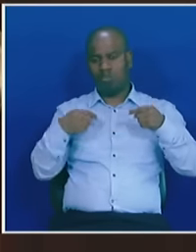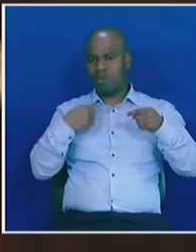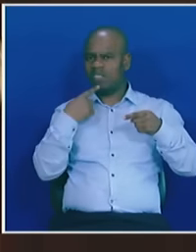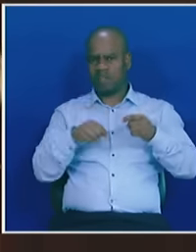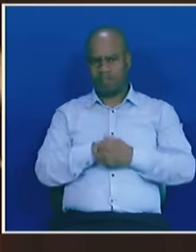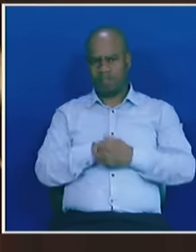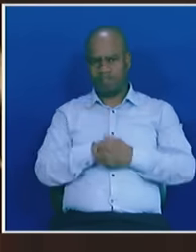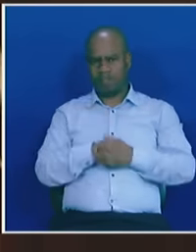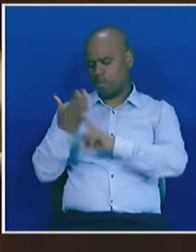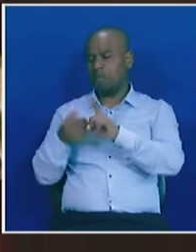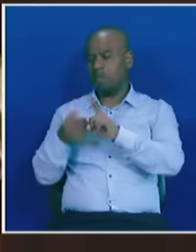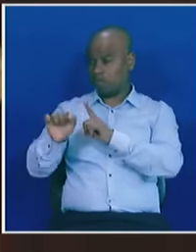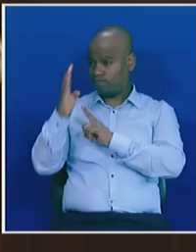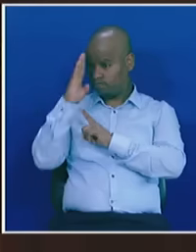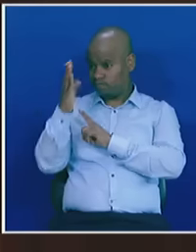Honorable Chairperson,